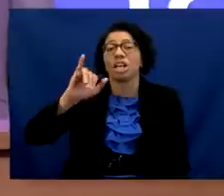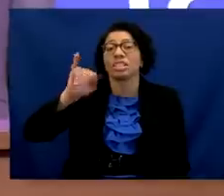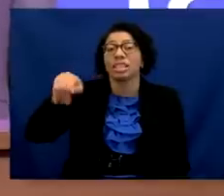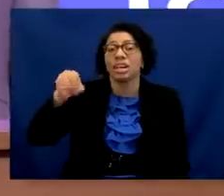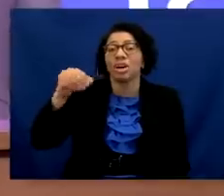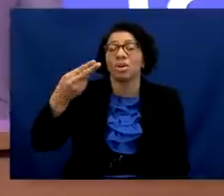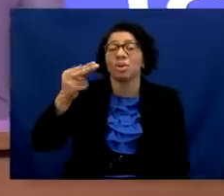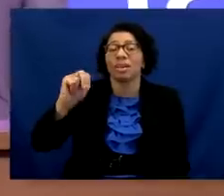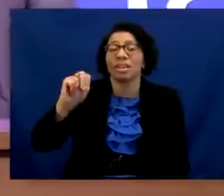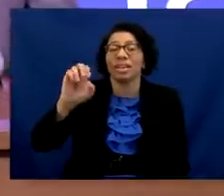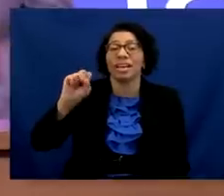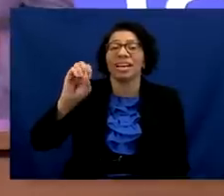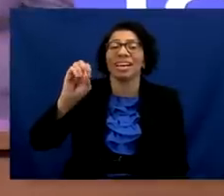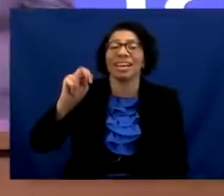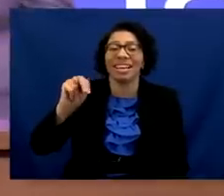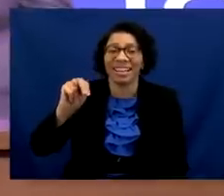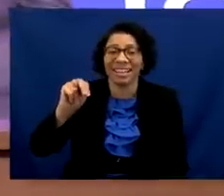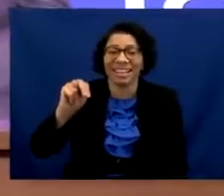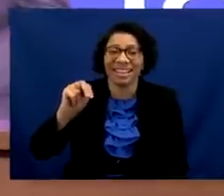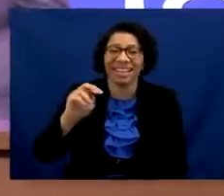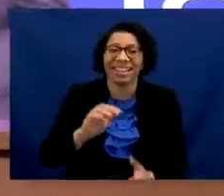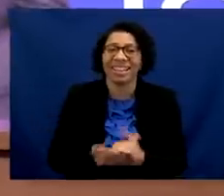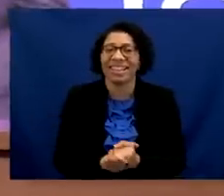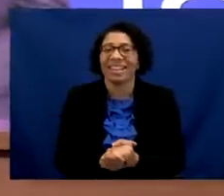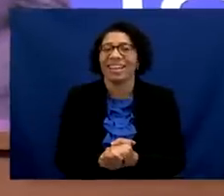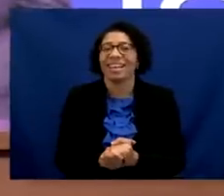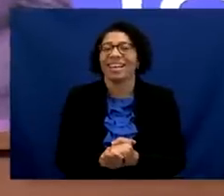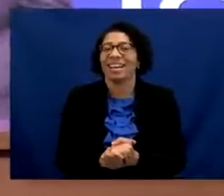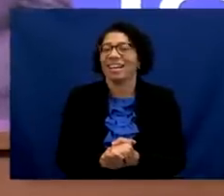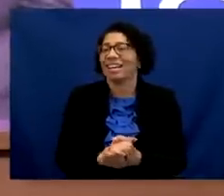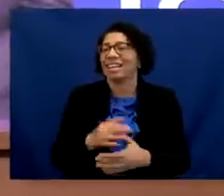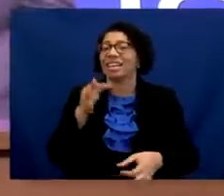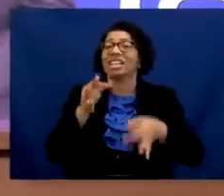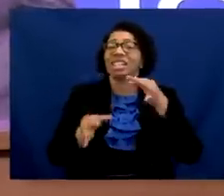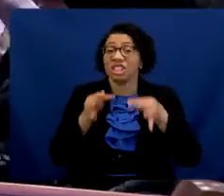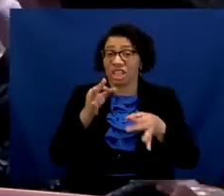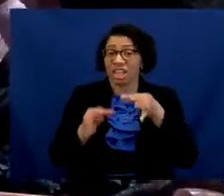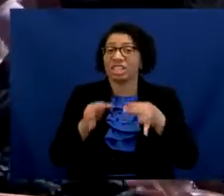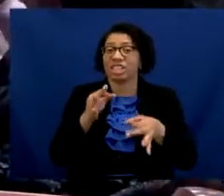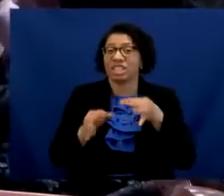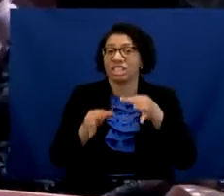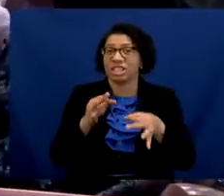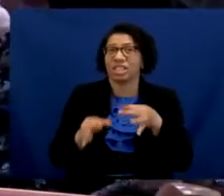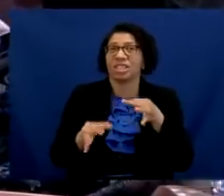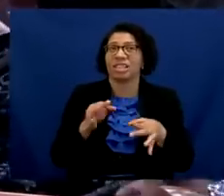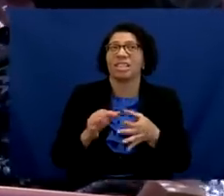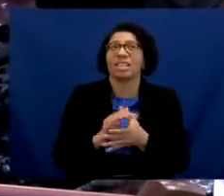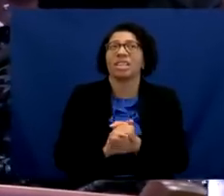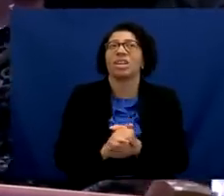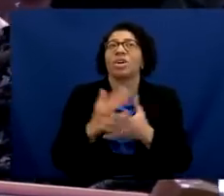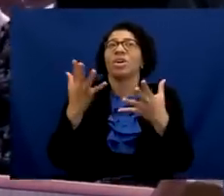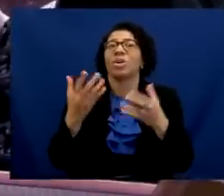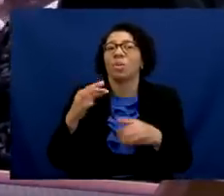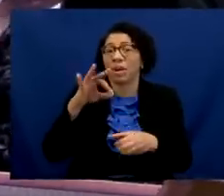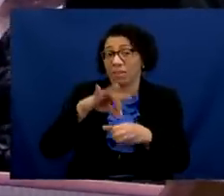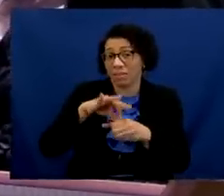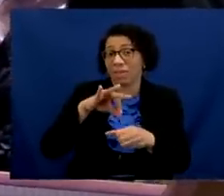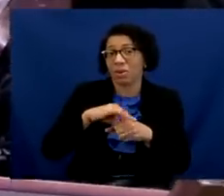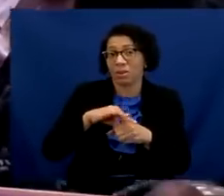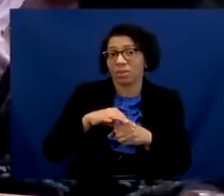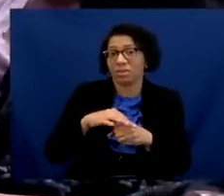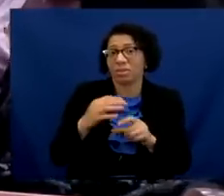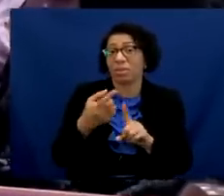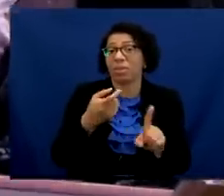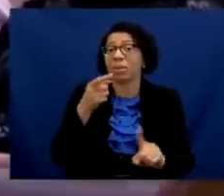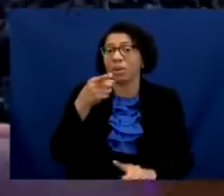we thank God for you, and we pray that you would get more information about her and her campaign, and we pray God's blessings over you and your